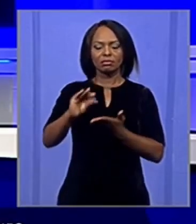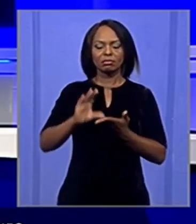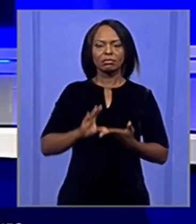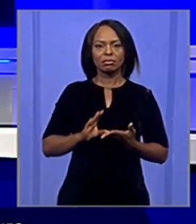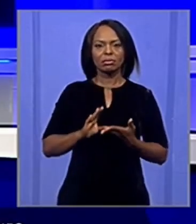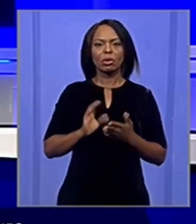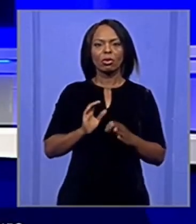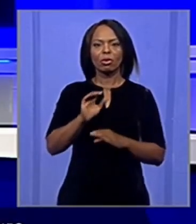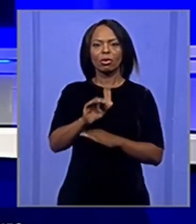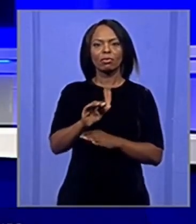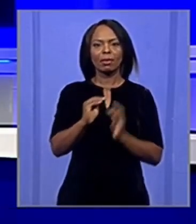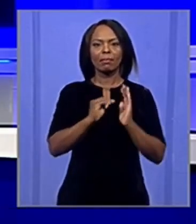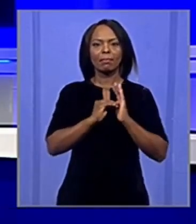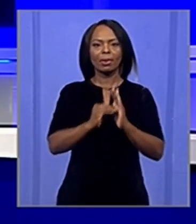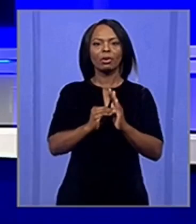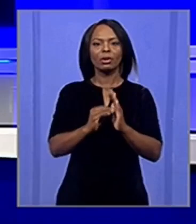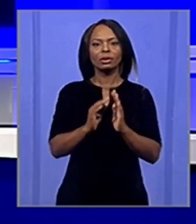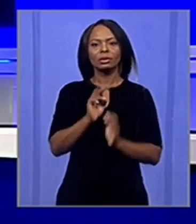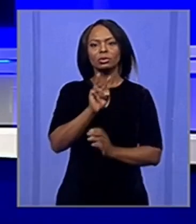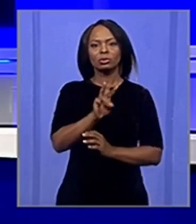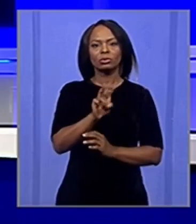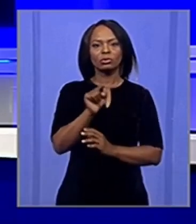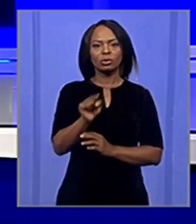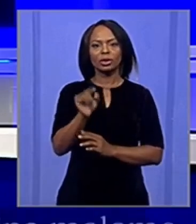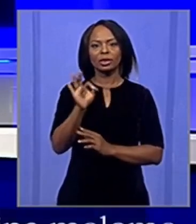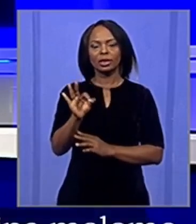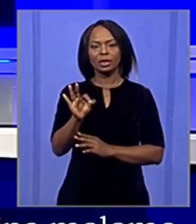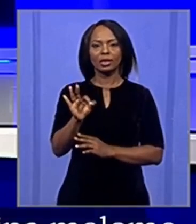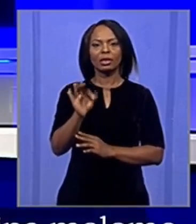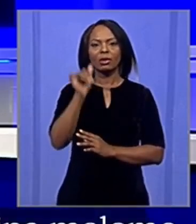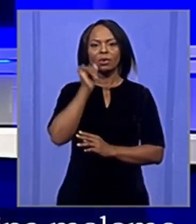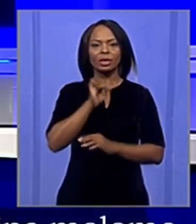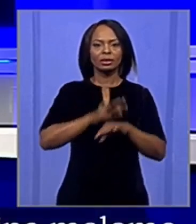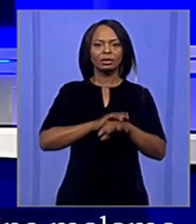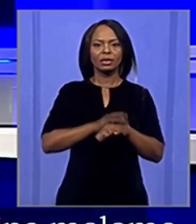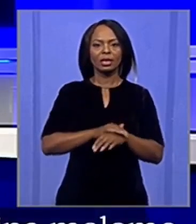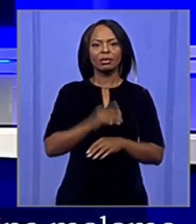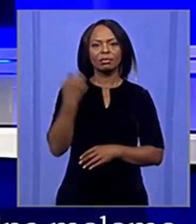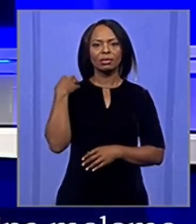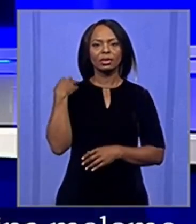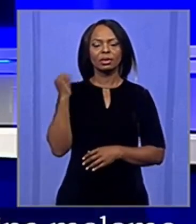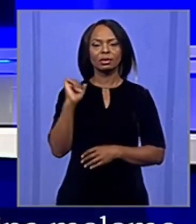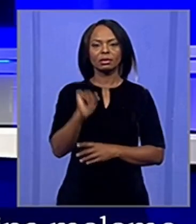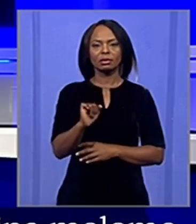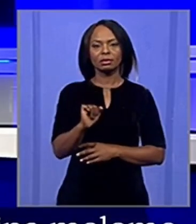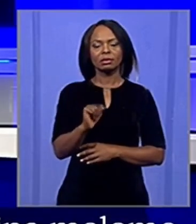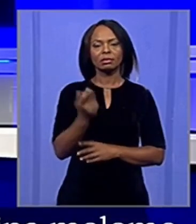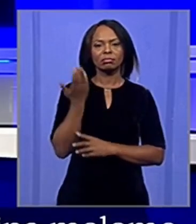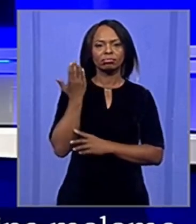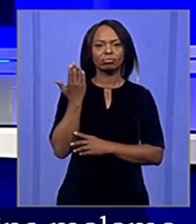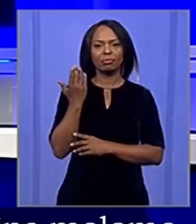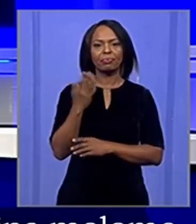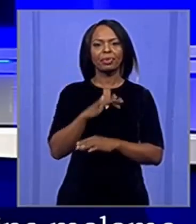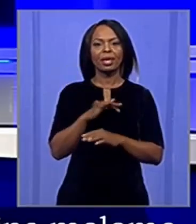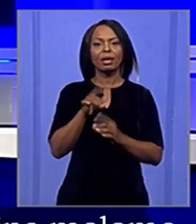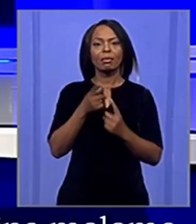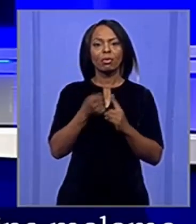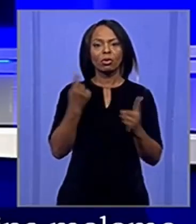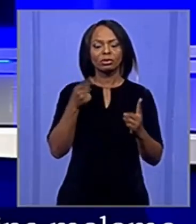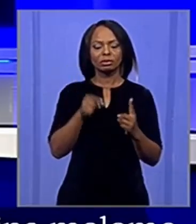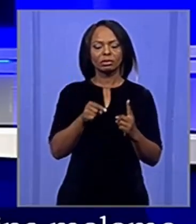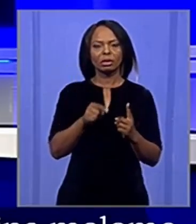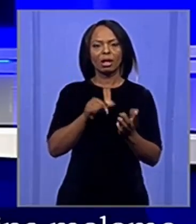boleng ba diranta di le dimilione di le 2.3 fa e ne santse le tona ya phemelo. Lekwalodikgang la bokhutlo jwa